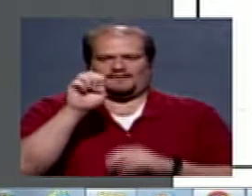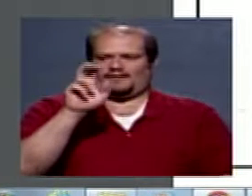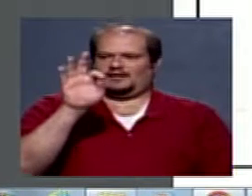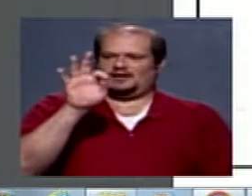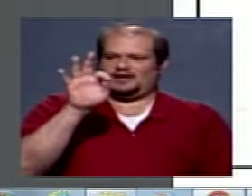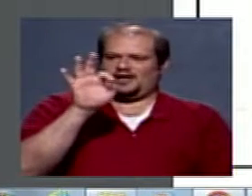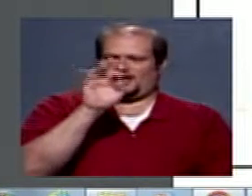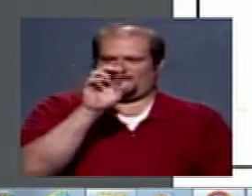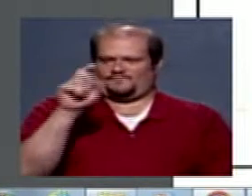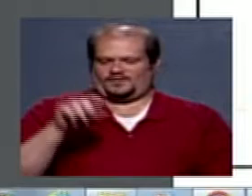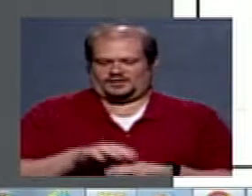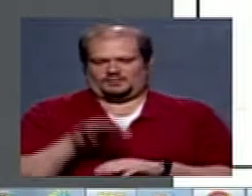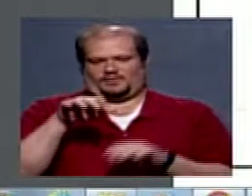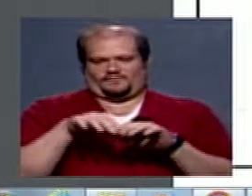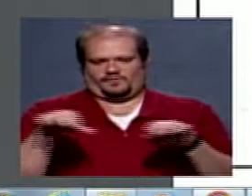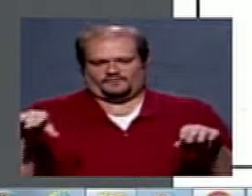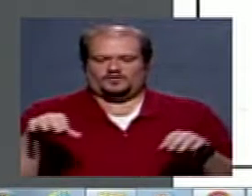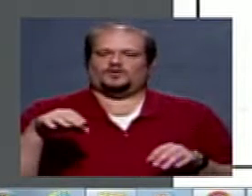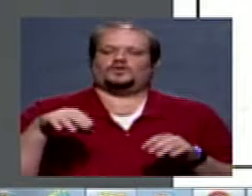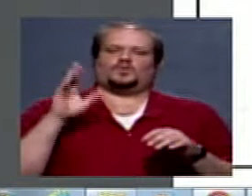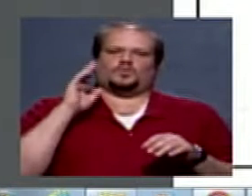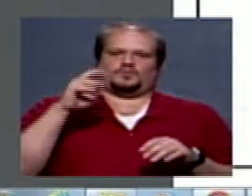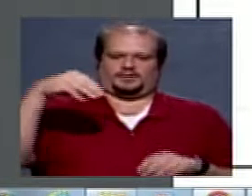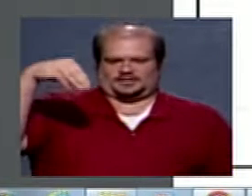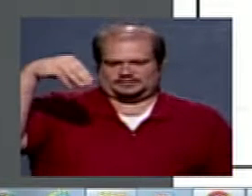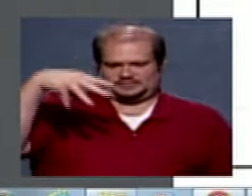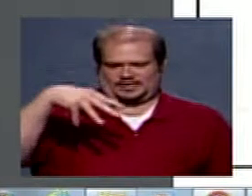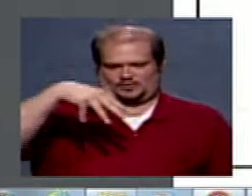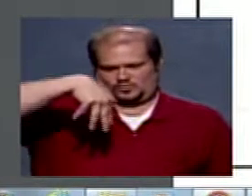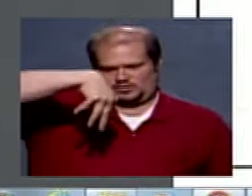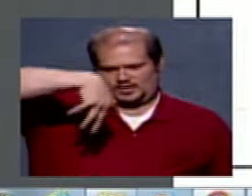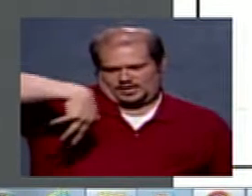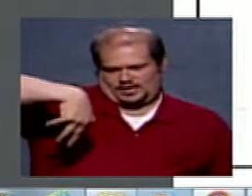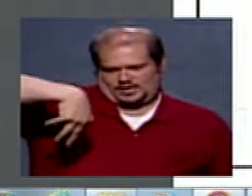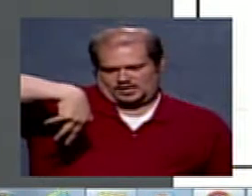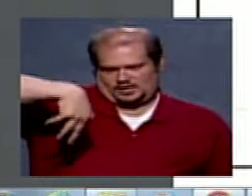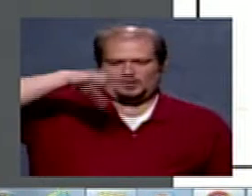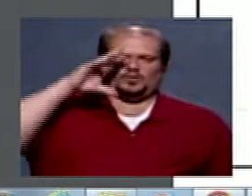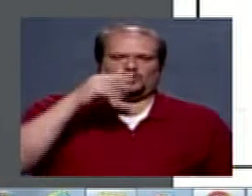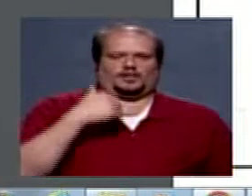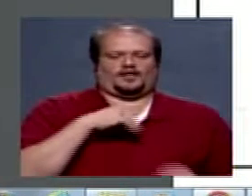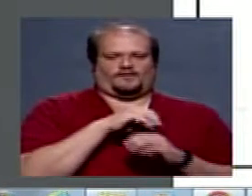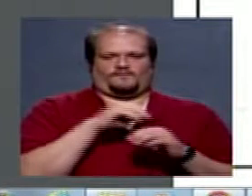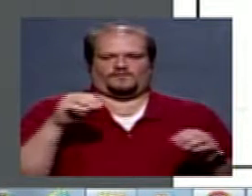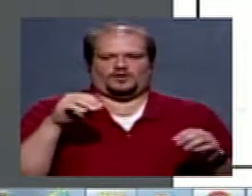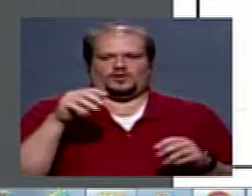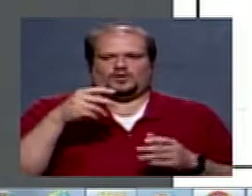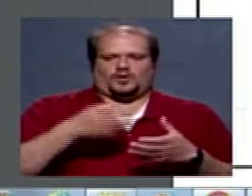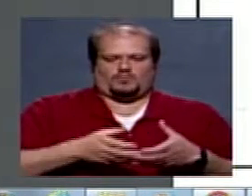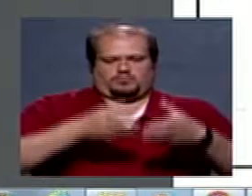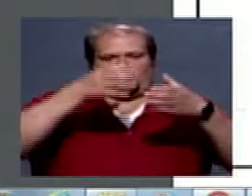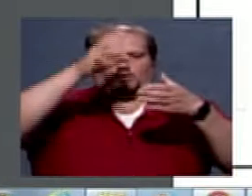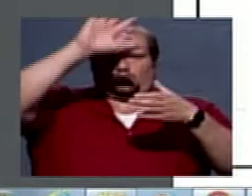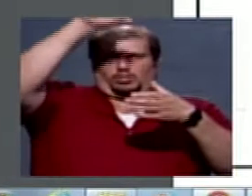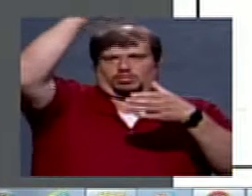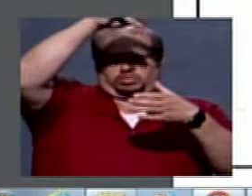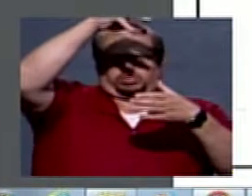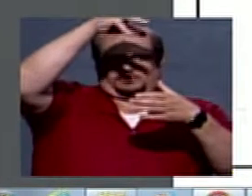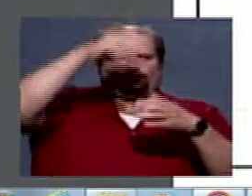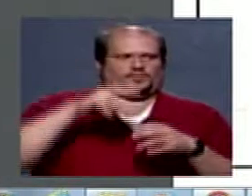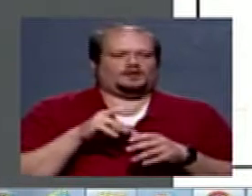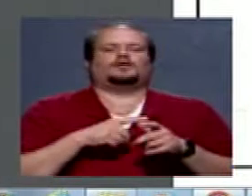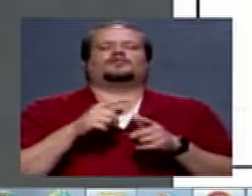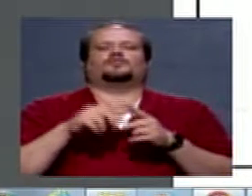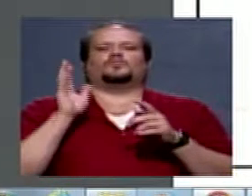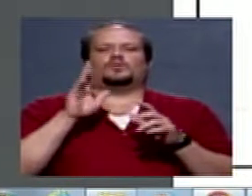above the finished floor. The lighting will be aimed downward and into the site. There will be no pole-mounted lights. The